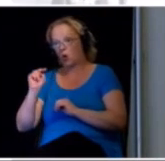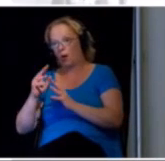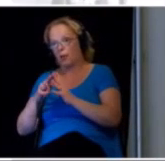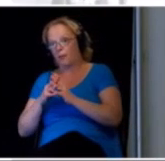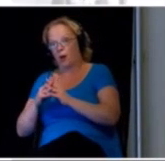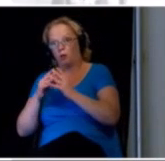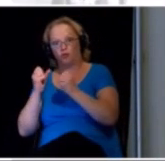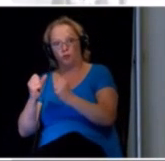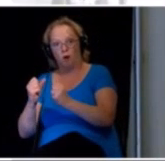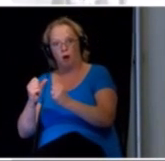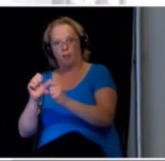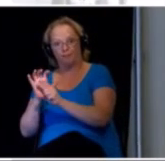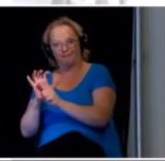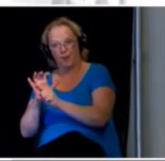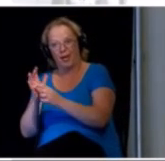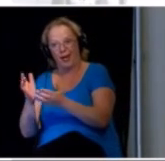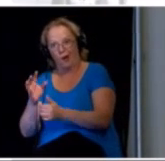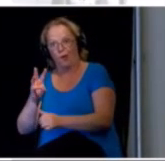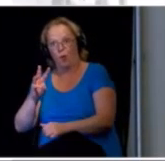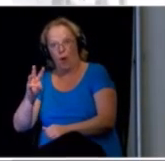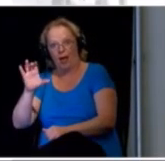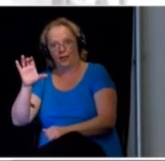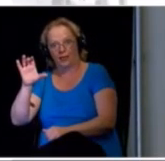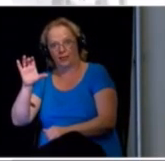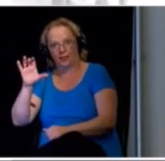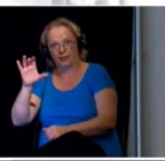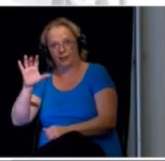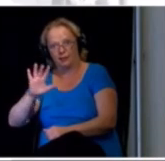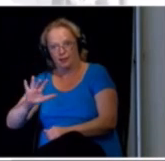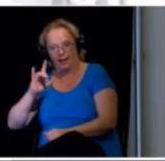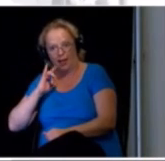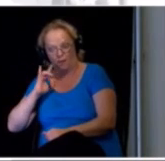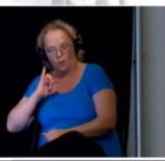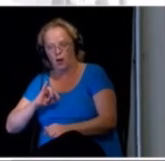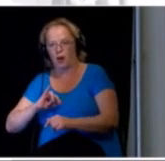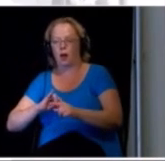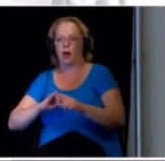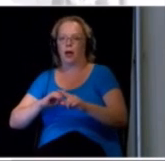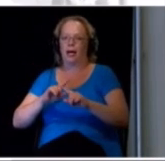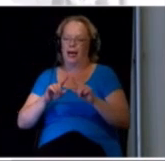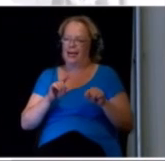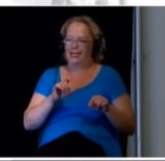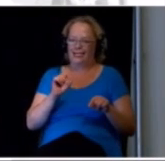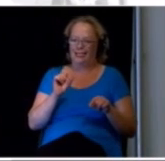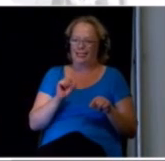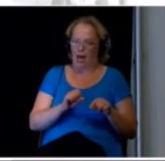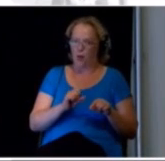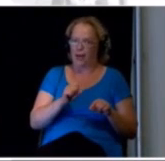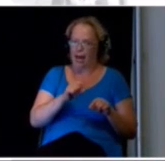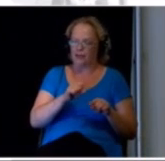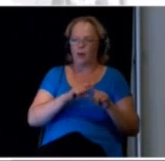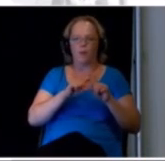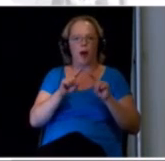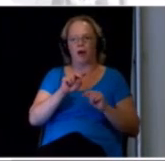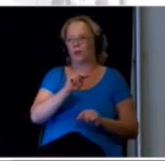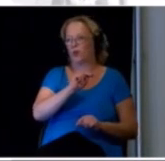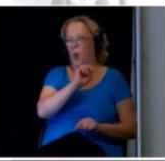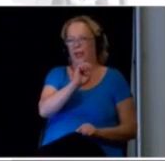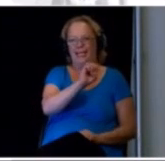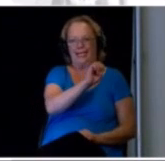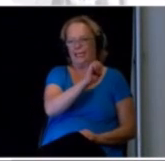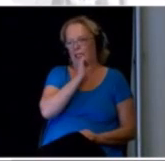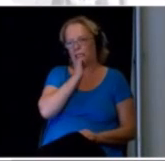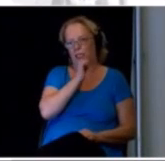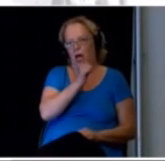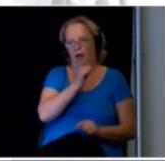West Coast and in the South, we are not that strong in the Northeast. So there's really a